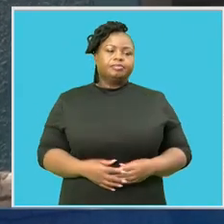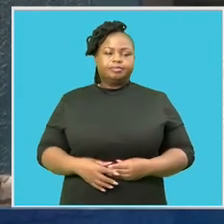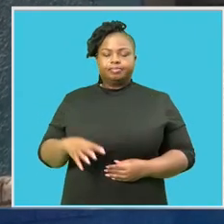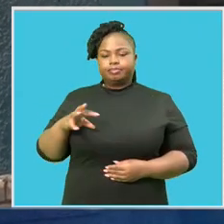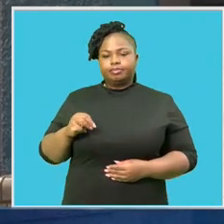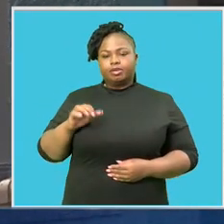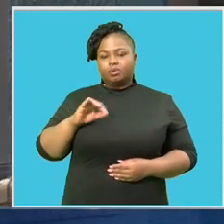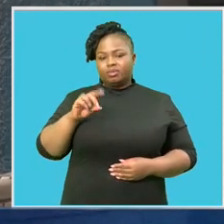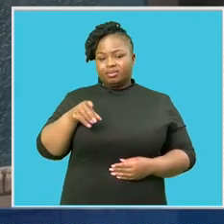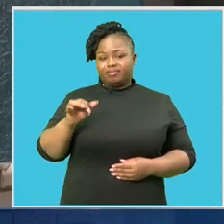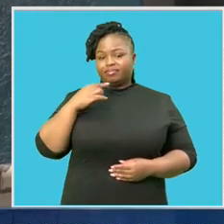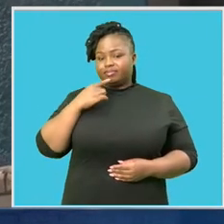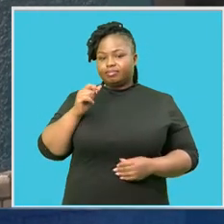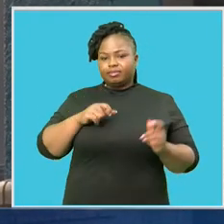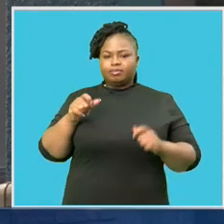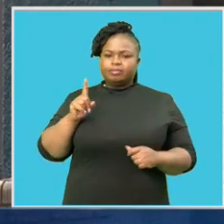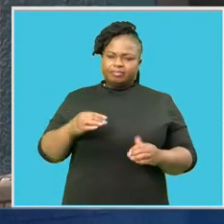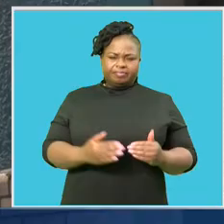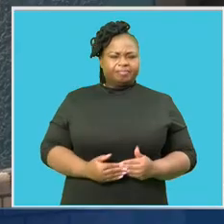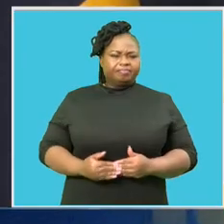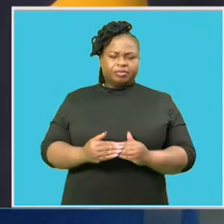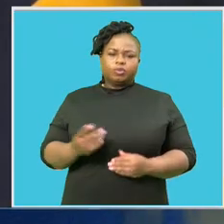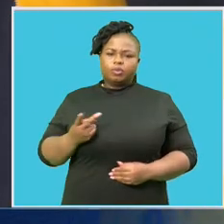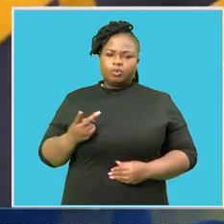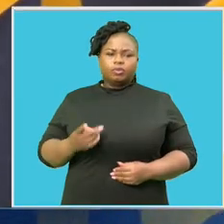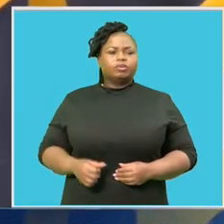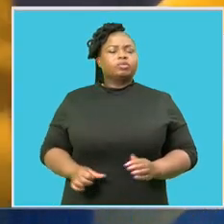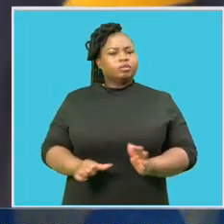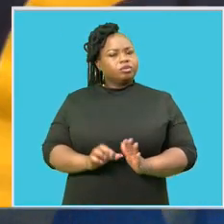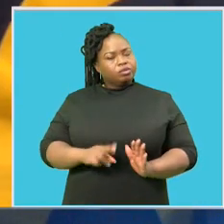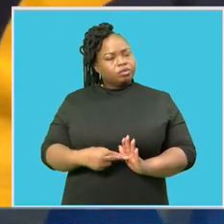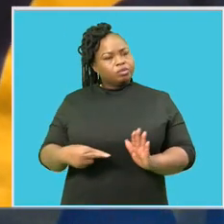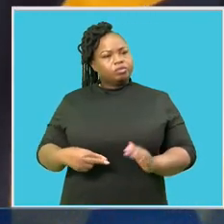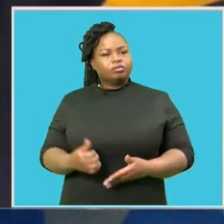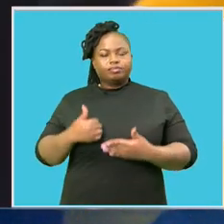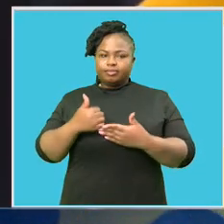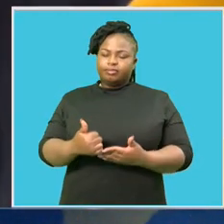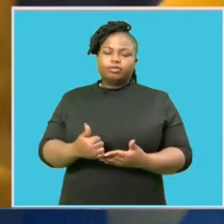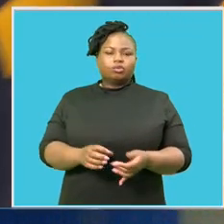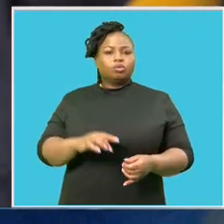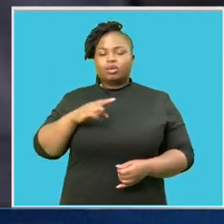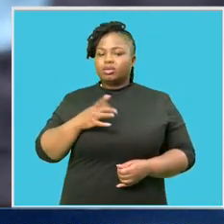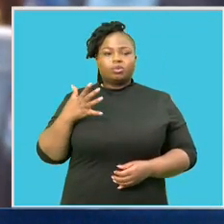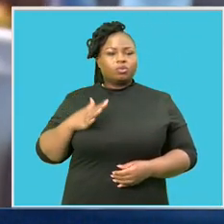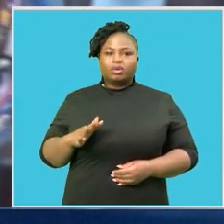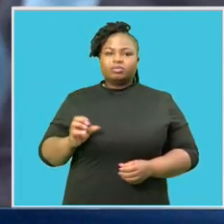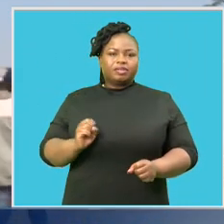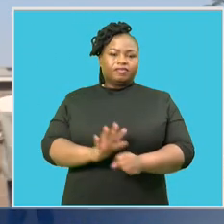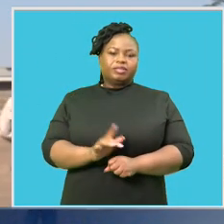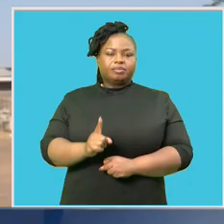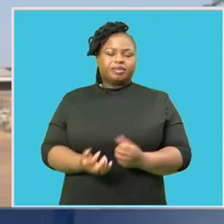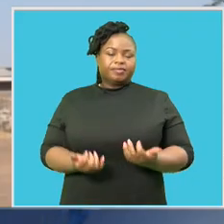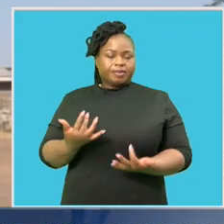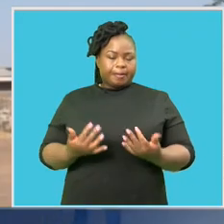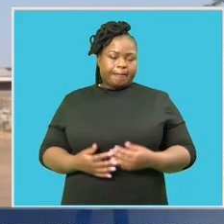abantu kumele baqaphele ngaso sonke isikhathi baphinde badlale indima yokwenza okulungile ukuze bangazitholi beba izisulu zomlilo.